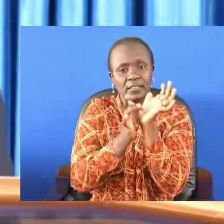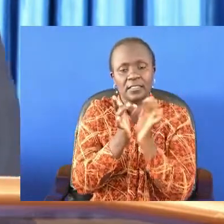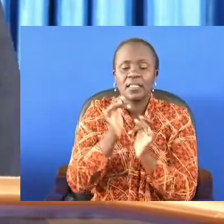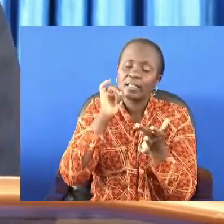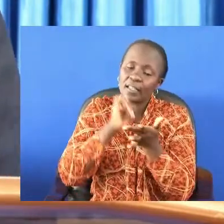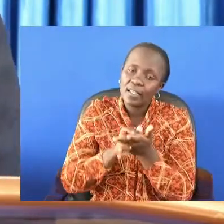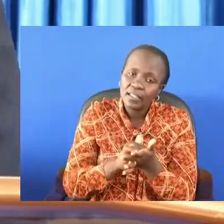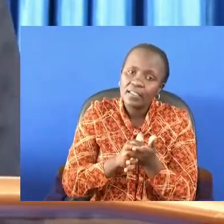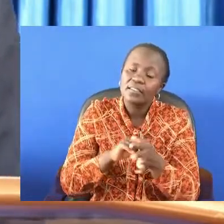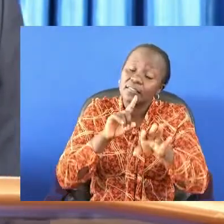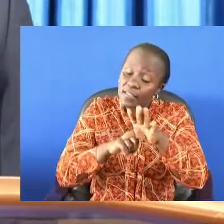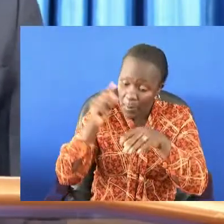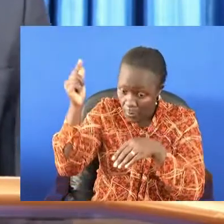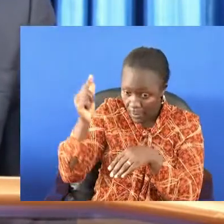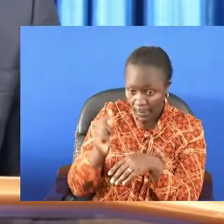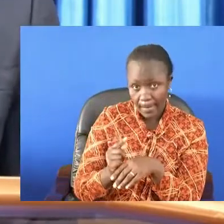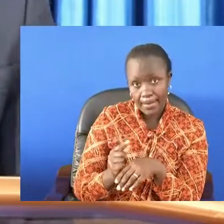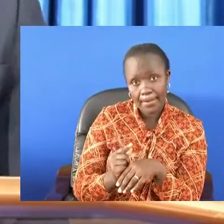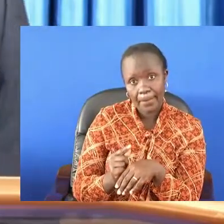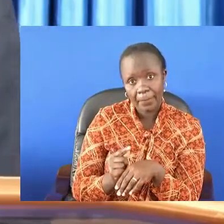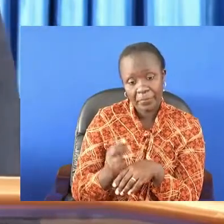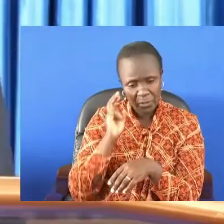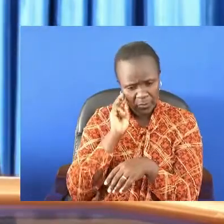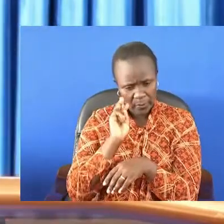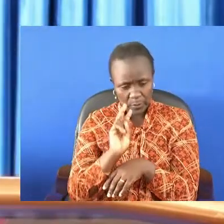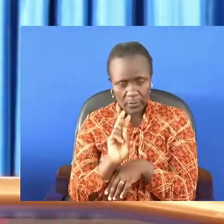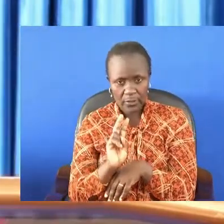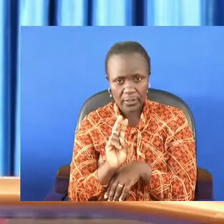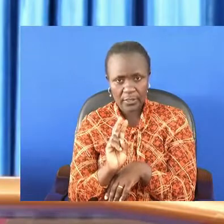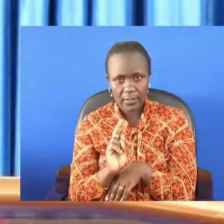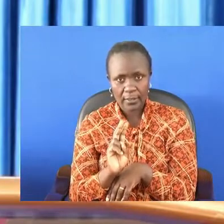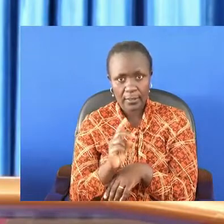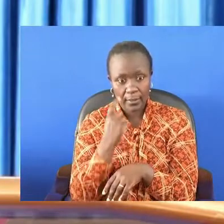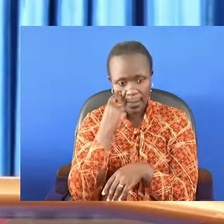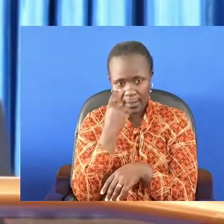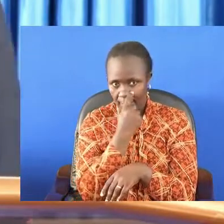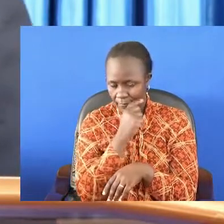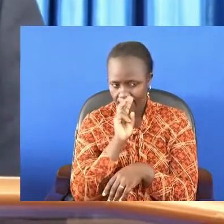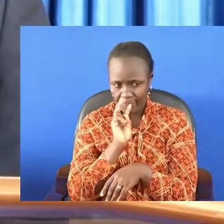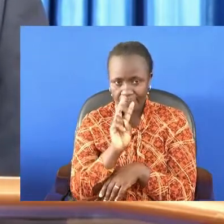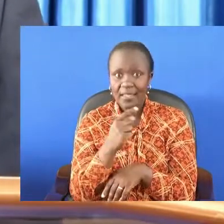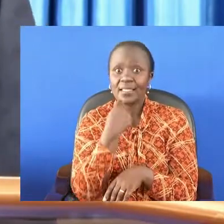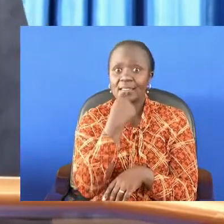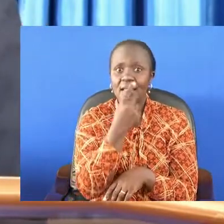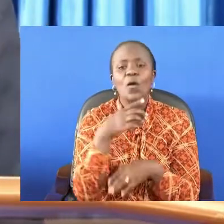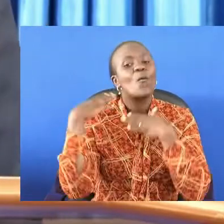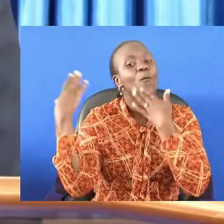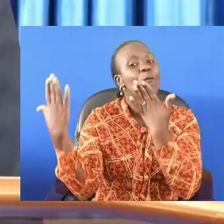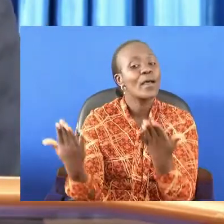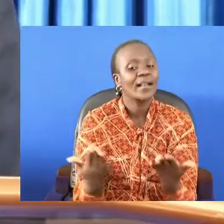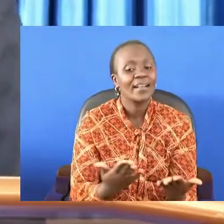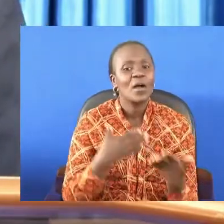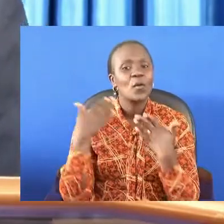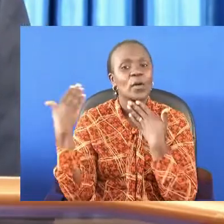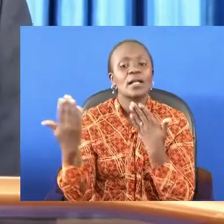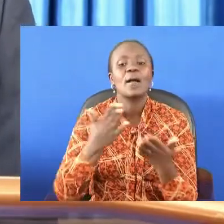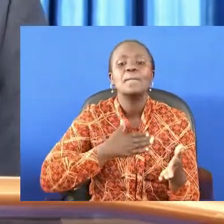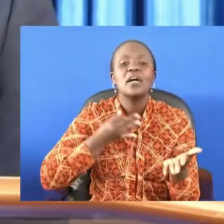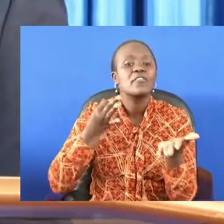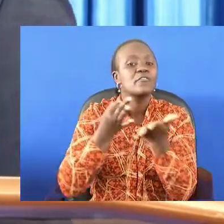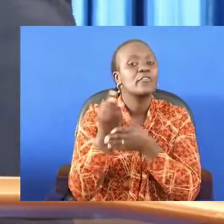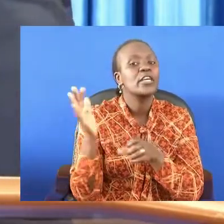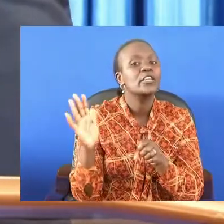That when that time comes, he will look at you straight in the eyes and say, welcome, my faithful